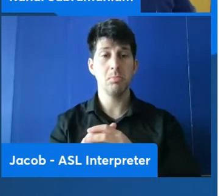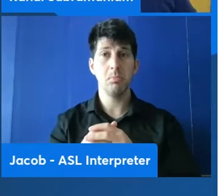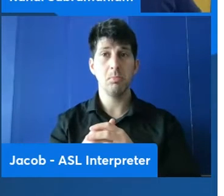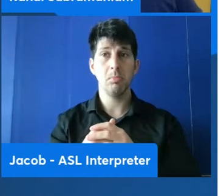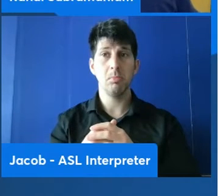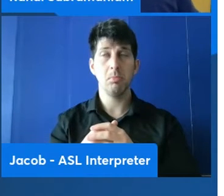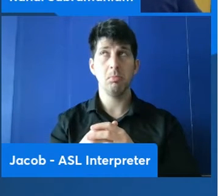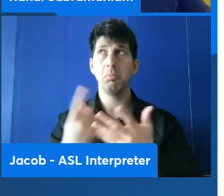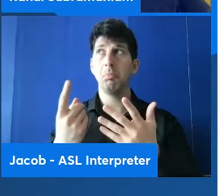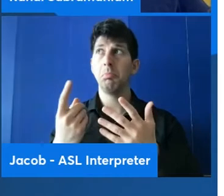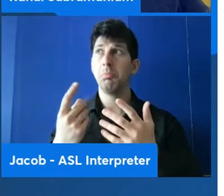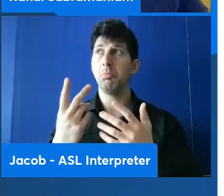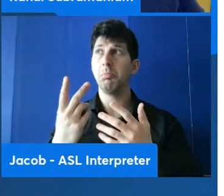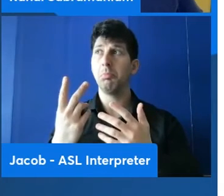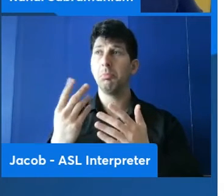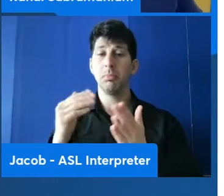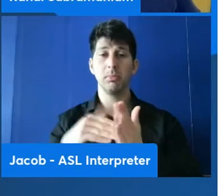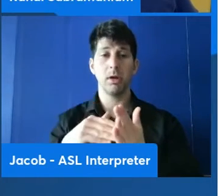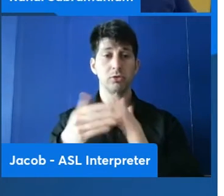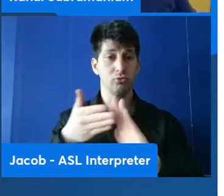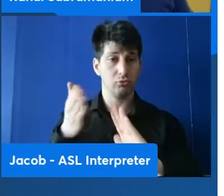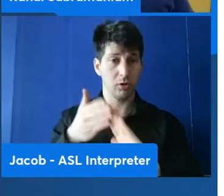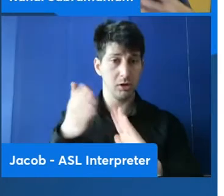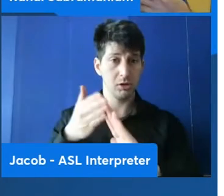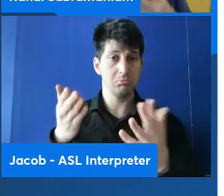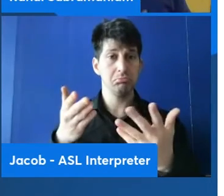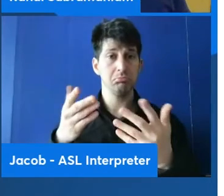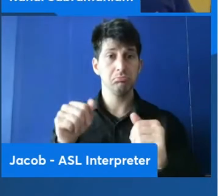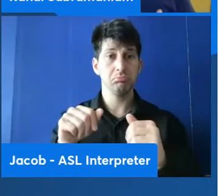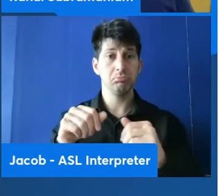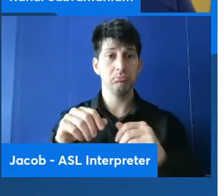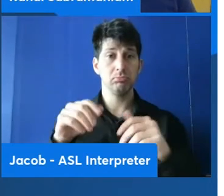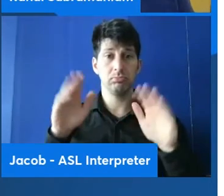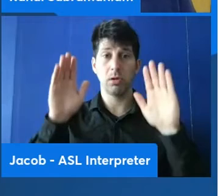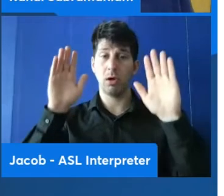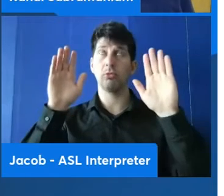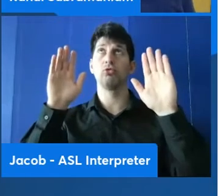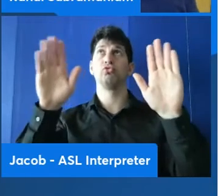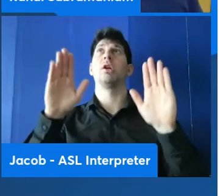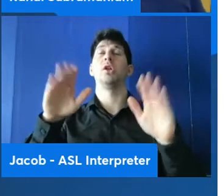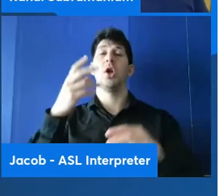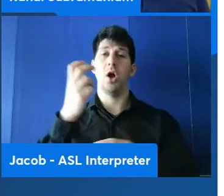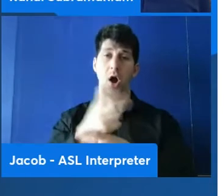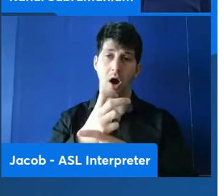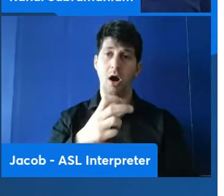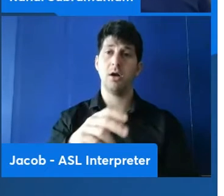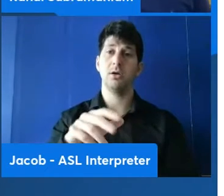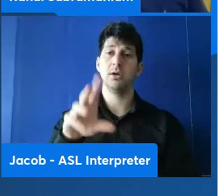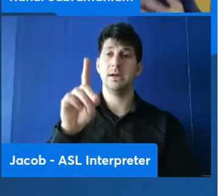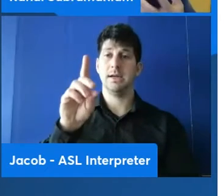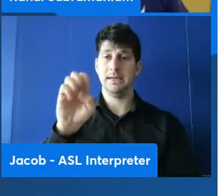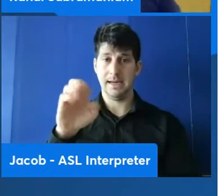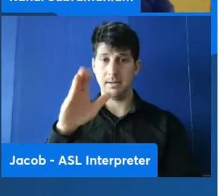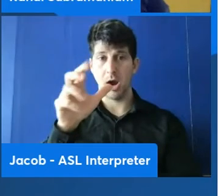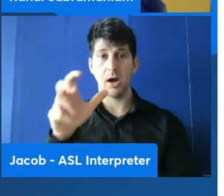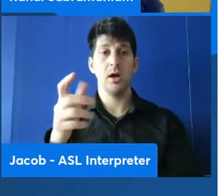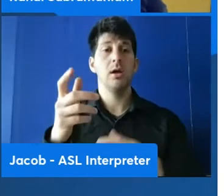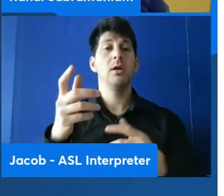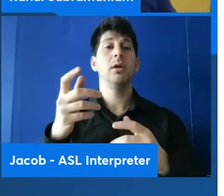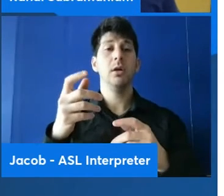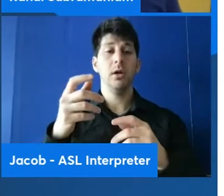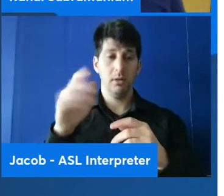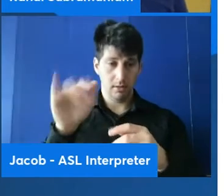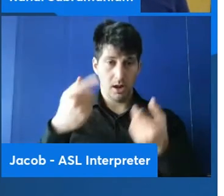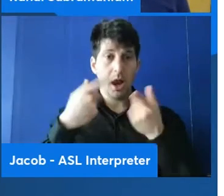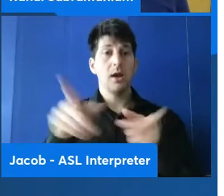few thousand instances running on a per day basis would be incredibly hard to debug. And I think this particular announcement